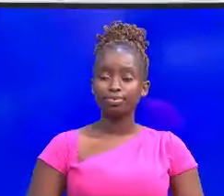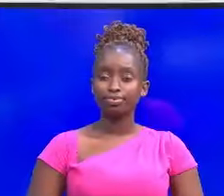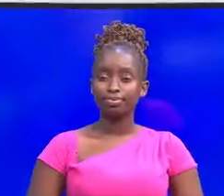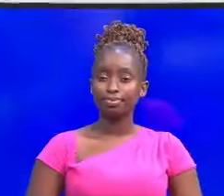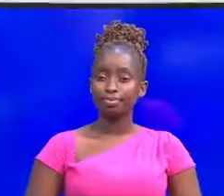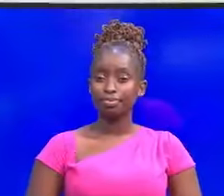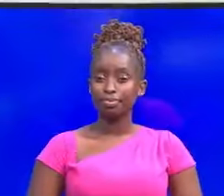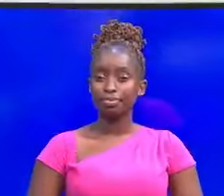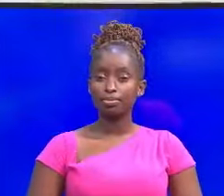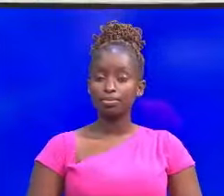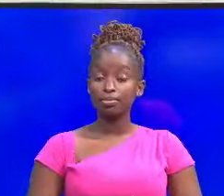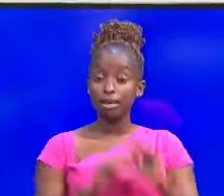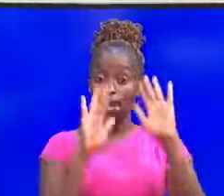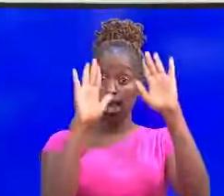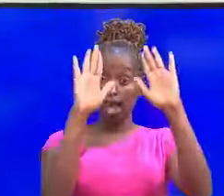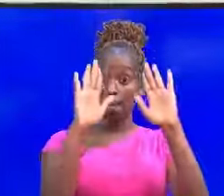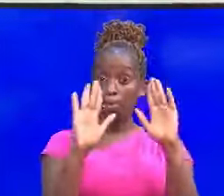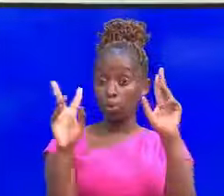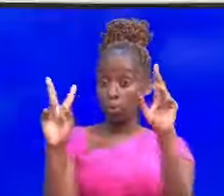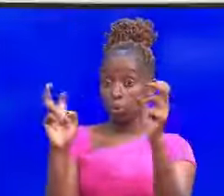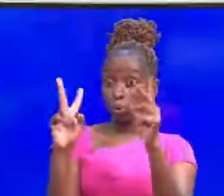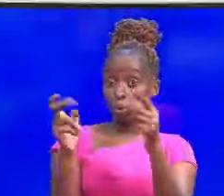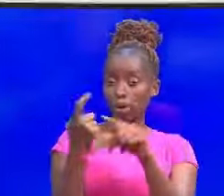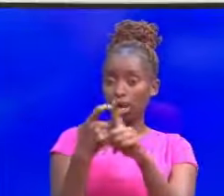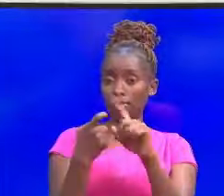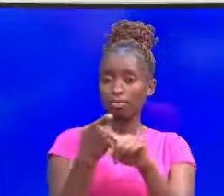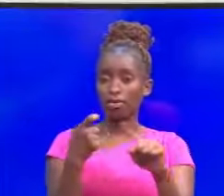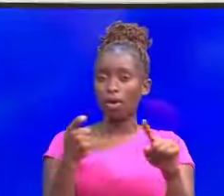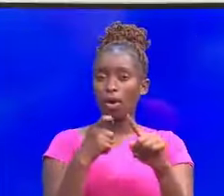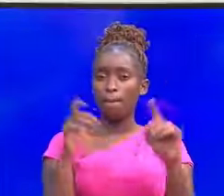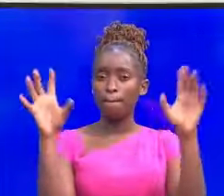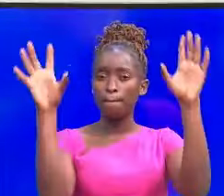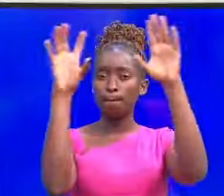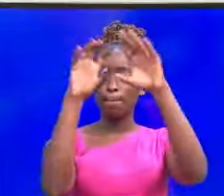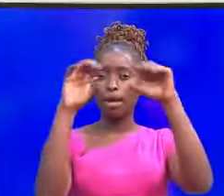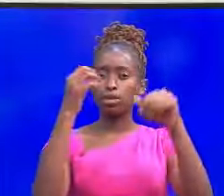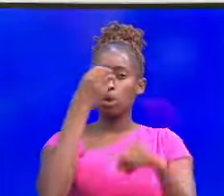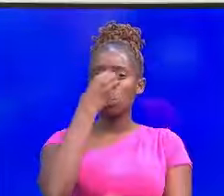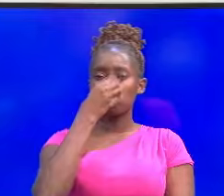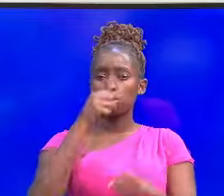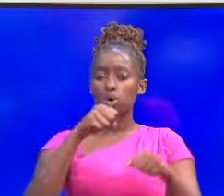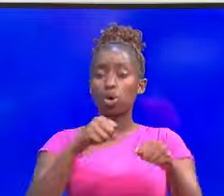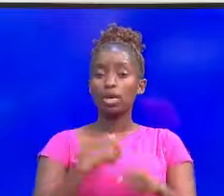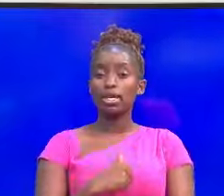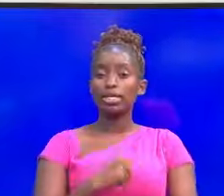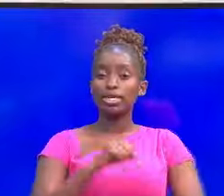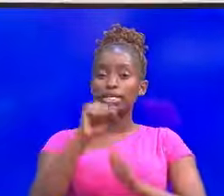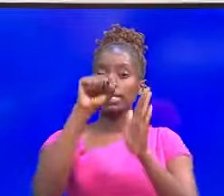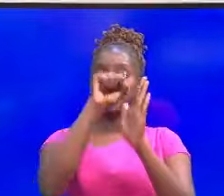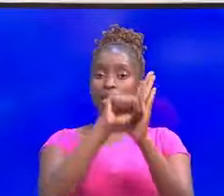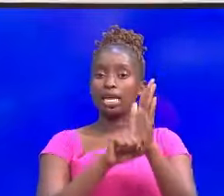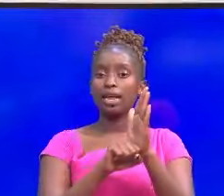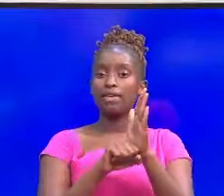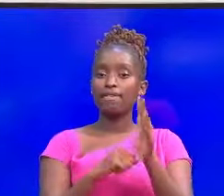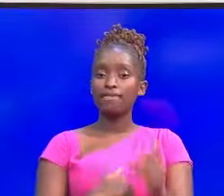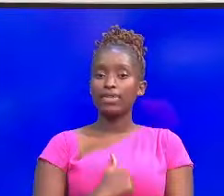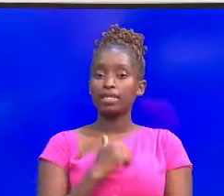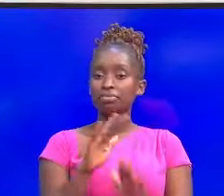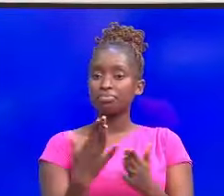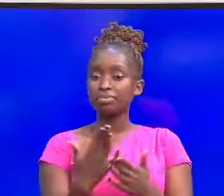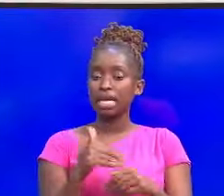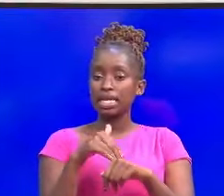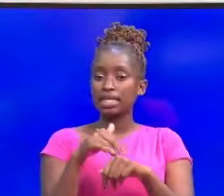One of the most important issues that came out of President William Ruto's official United States state visit was the deployment of Kenyan